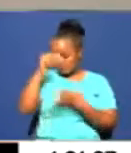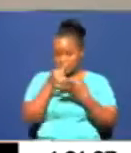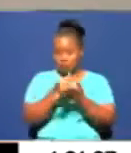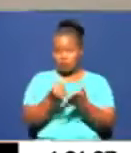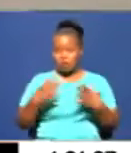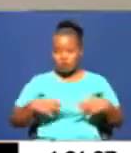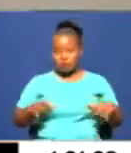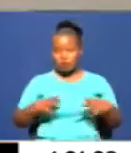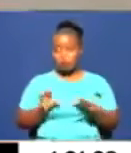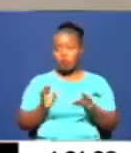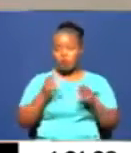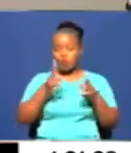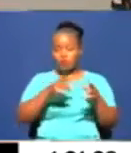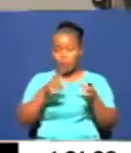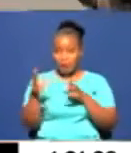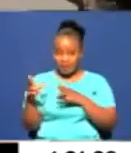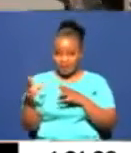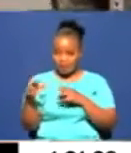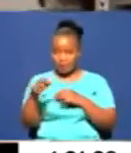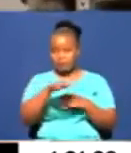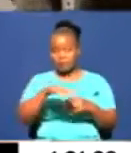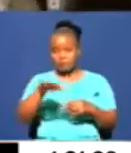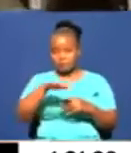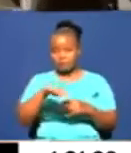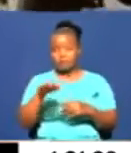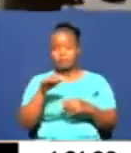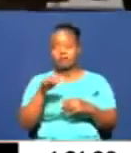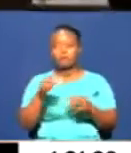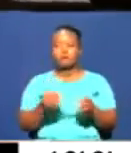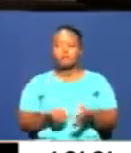wananchi wa Mandera. Sarafina Robi for Lunchtime News.